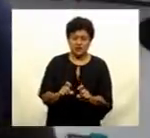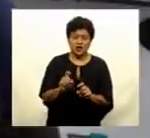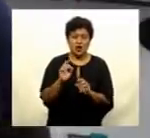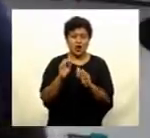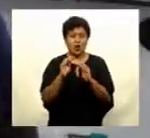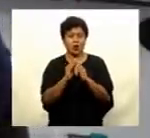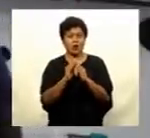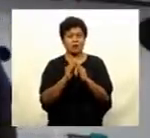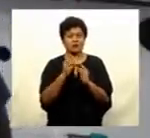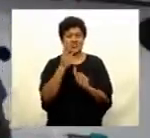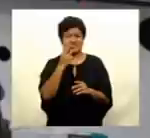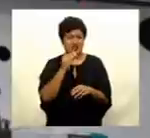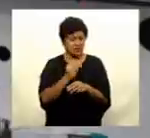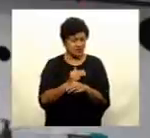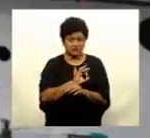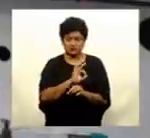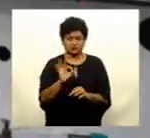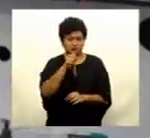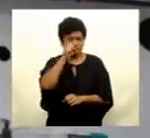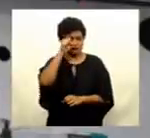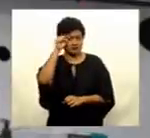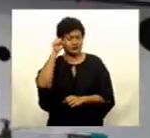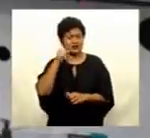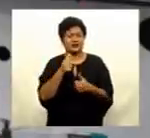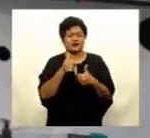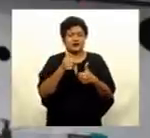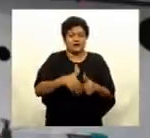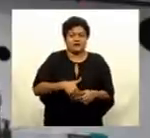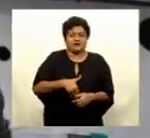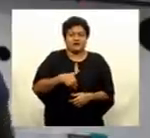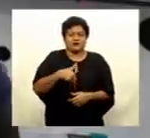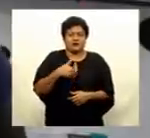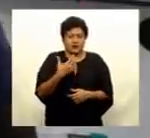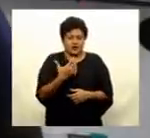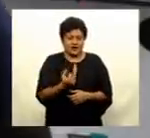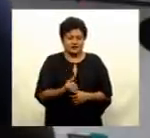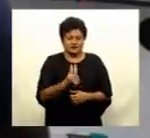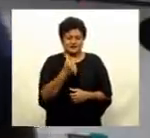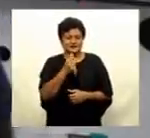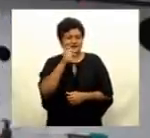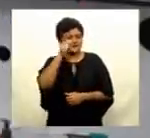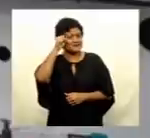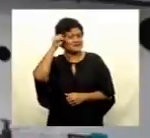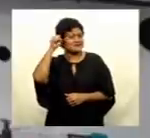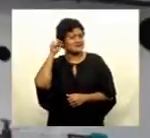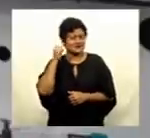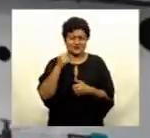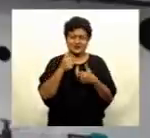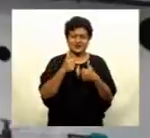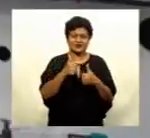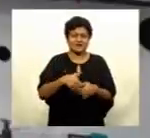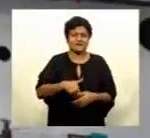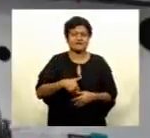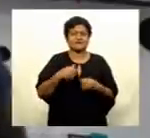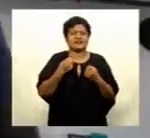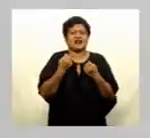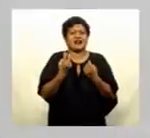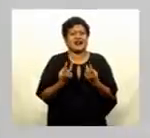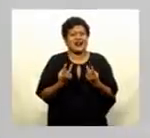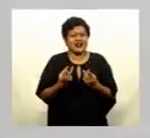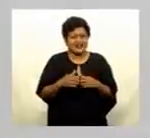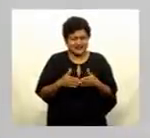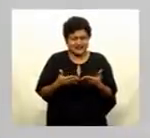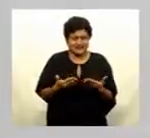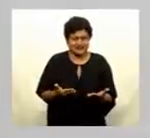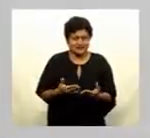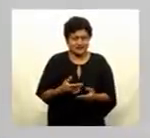haircut. So it's been quite a good feeling today to come back to the barber shop and have a good haircut. I feel a bit light on the head. I had to